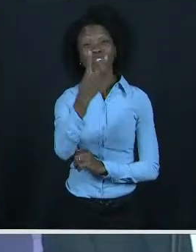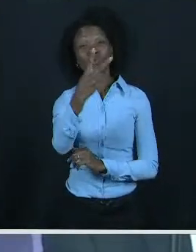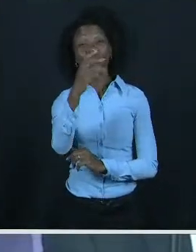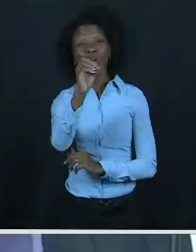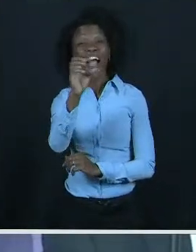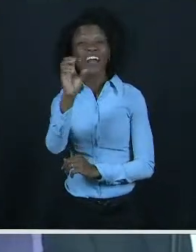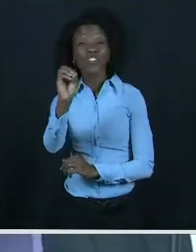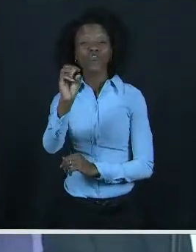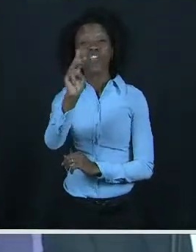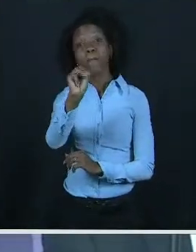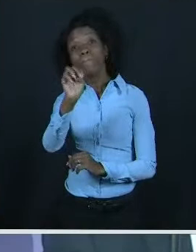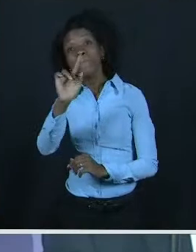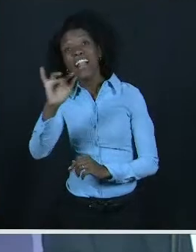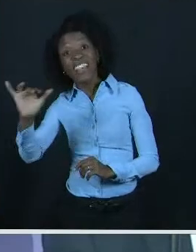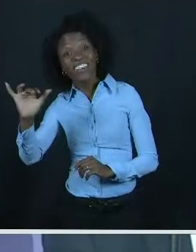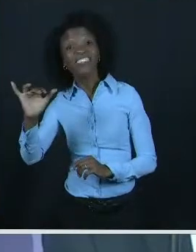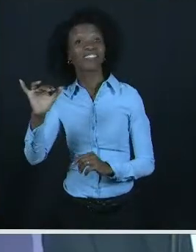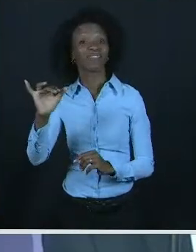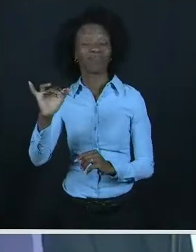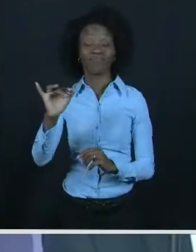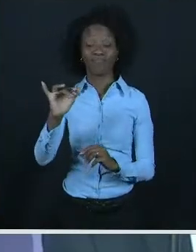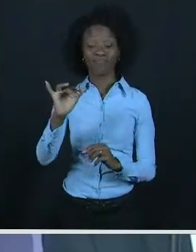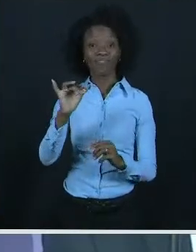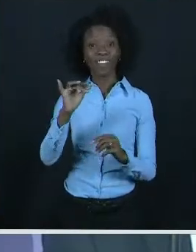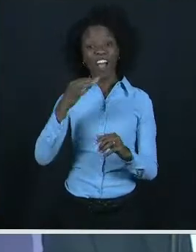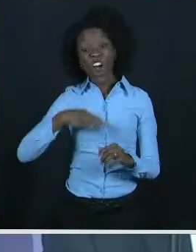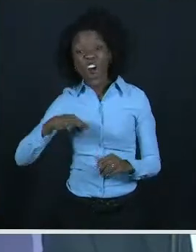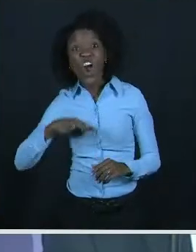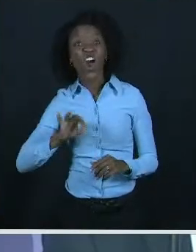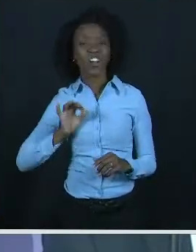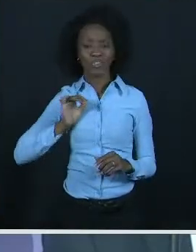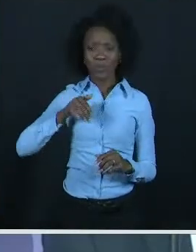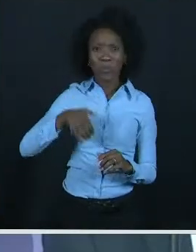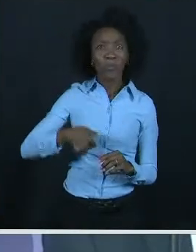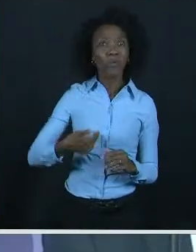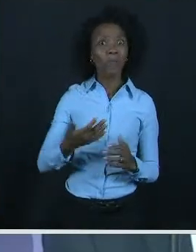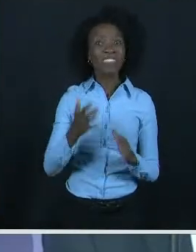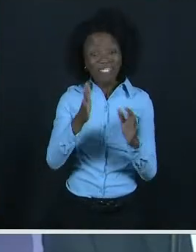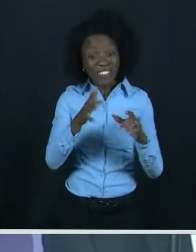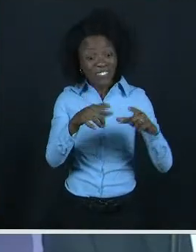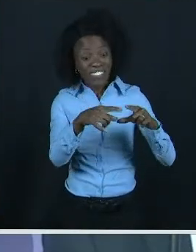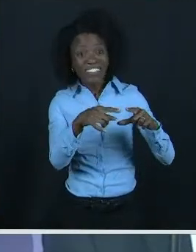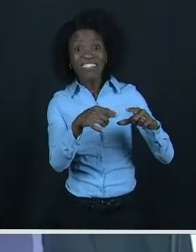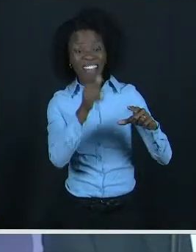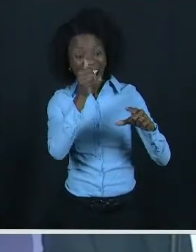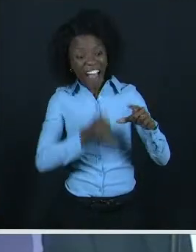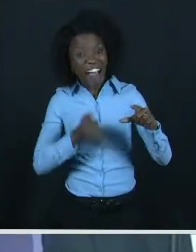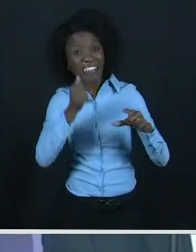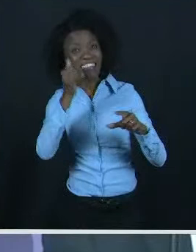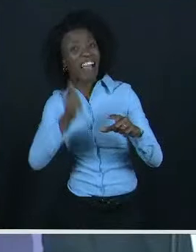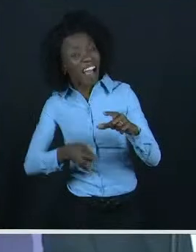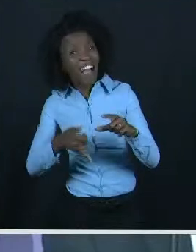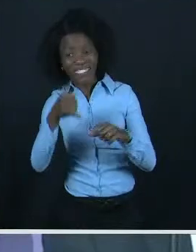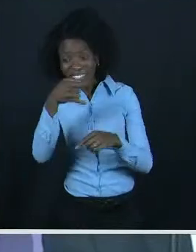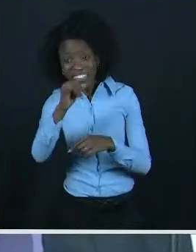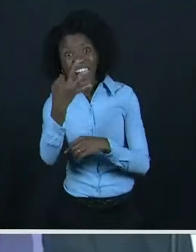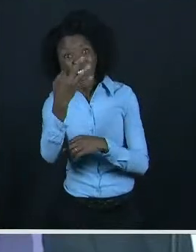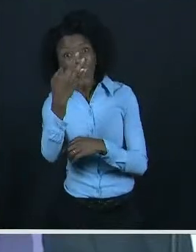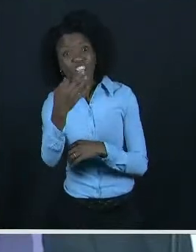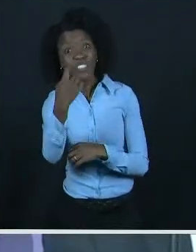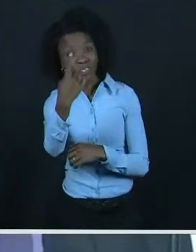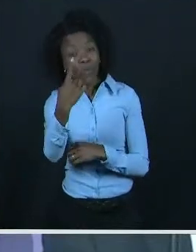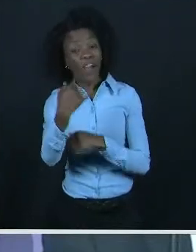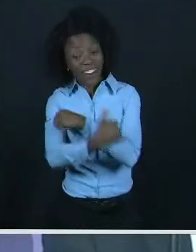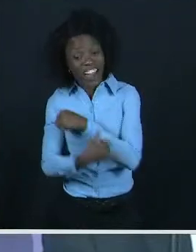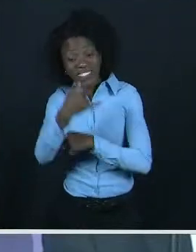girls have undergone female genital mutilation, that's cutting, in 31 countries where the practice is concentrated. At least